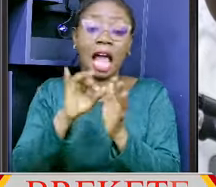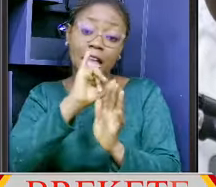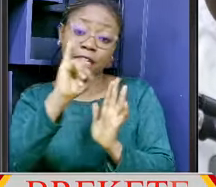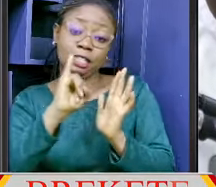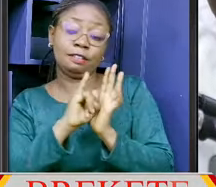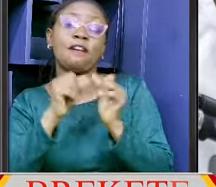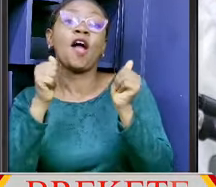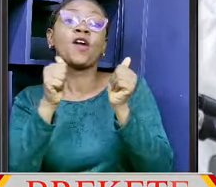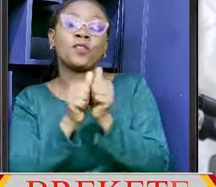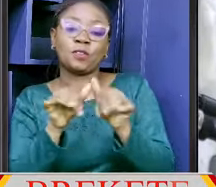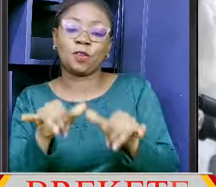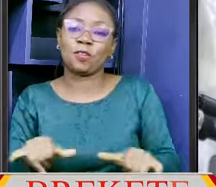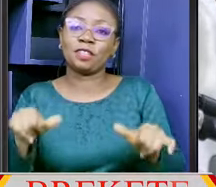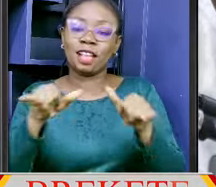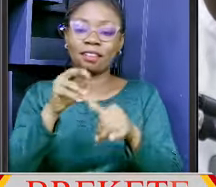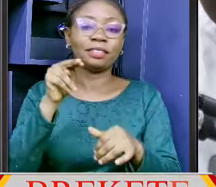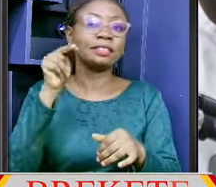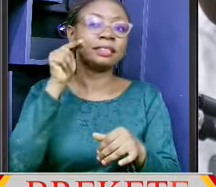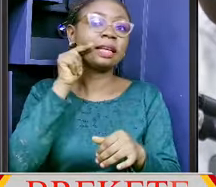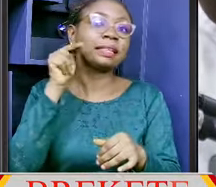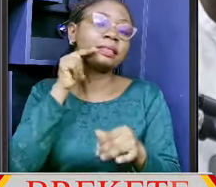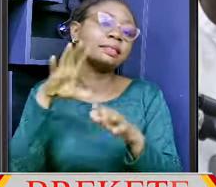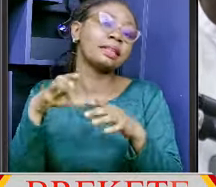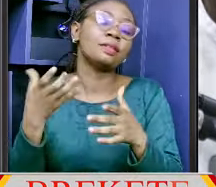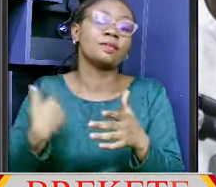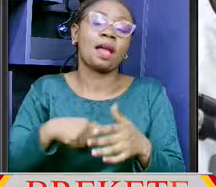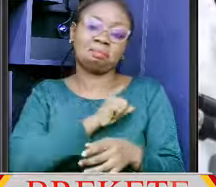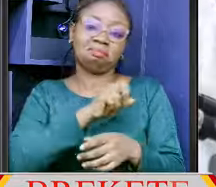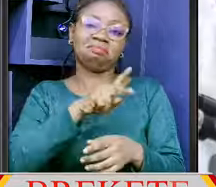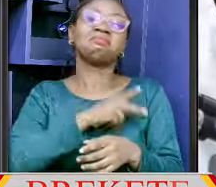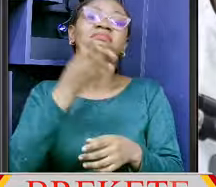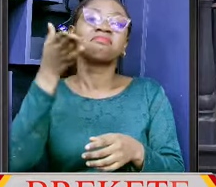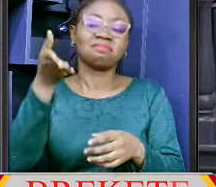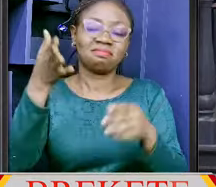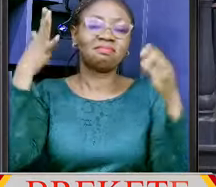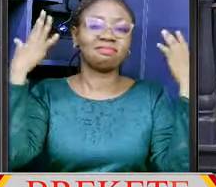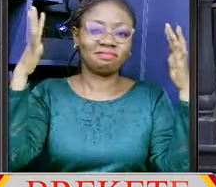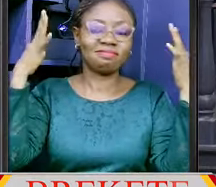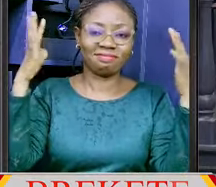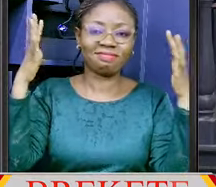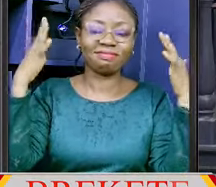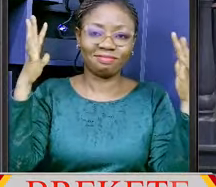Nigerians. Exactly. Let's appreciate Barrister Okutekpa San.